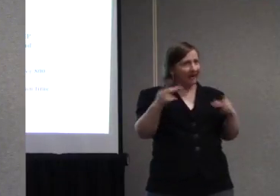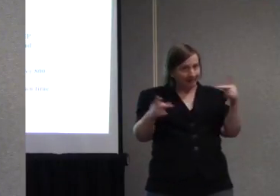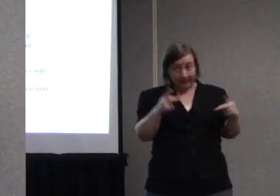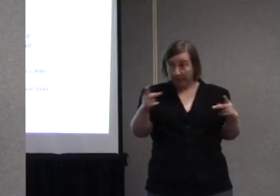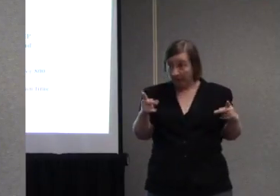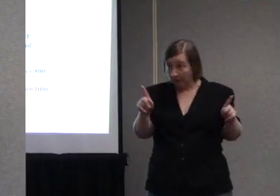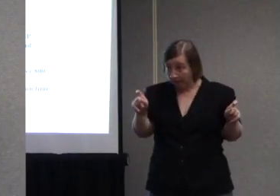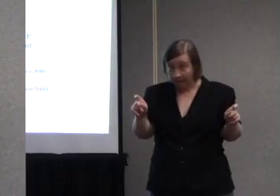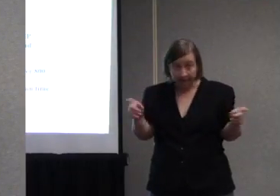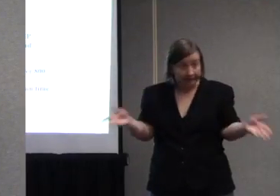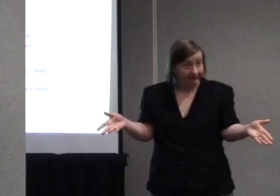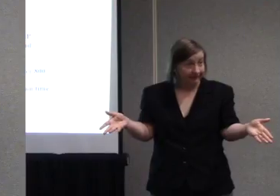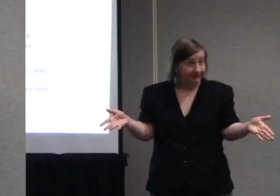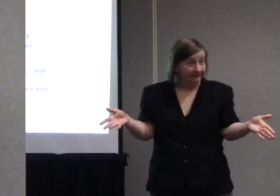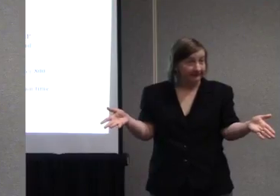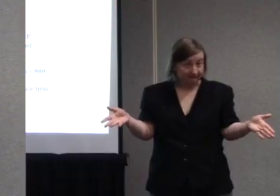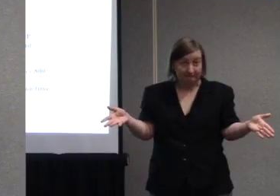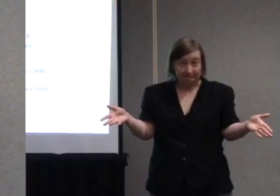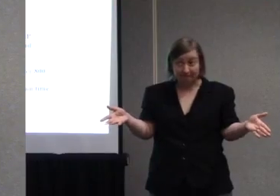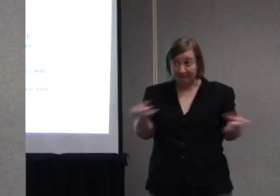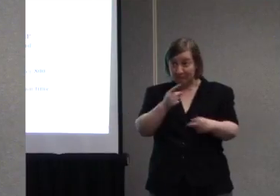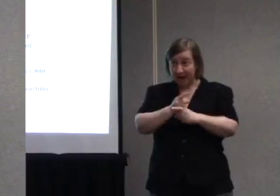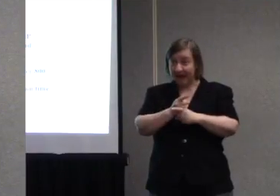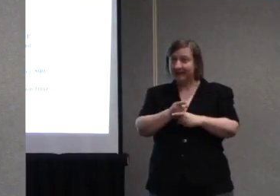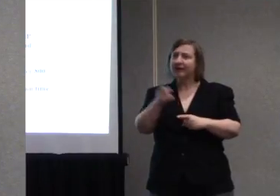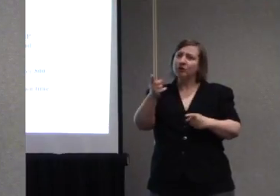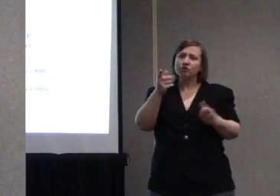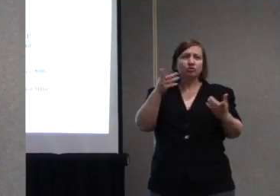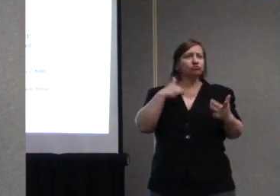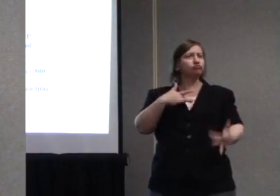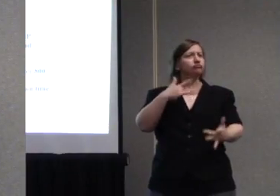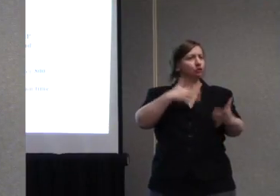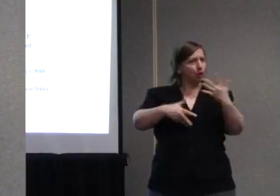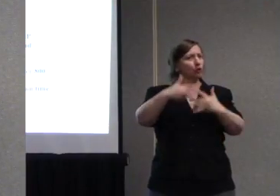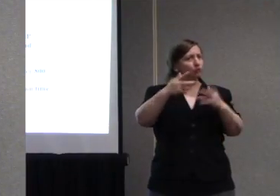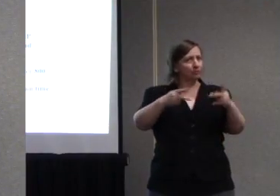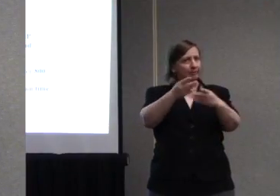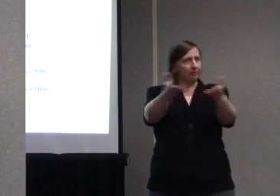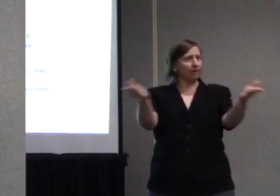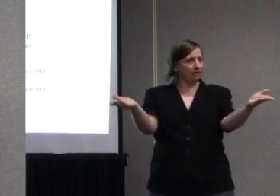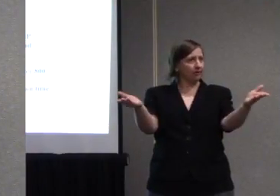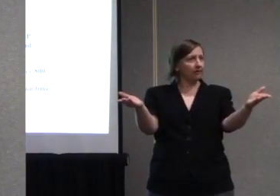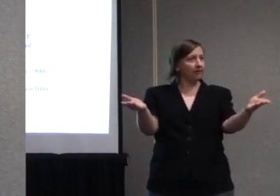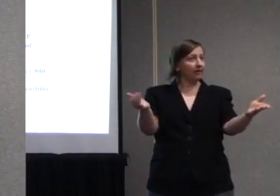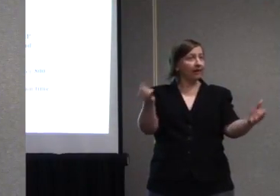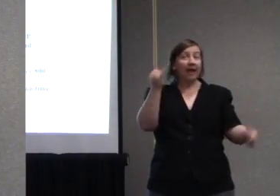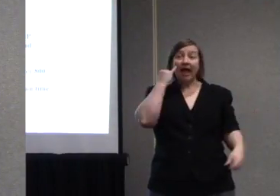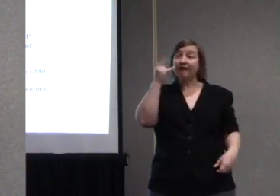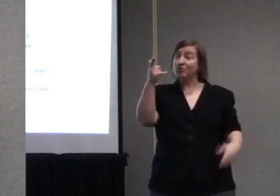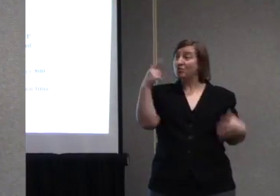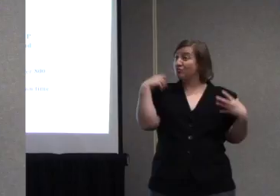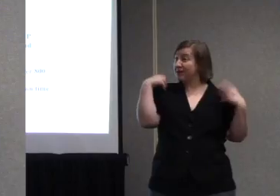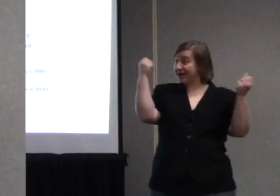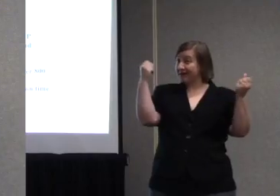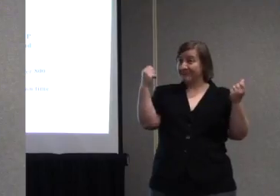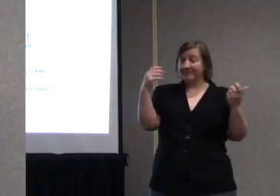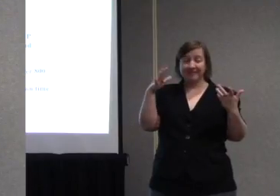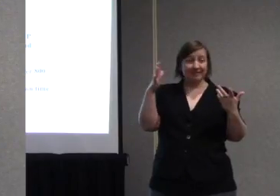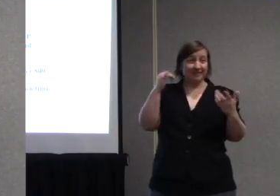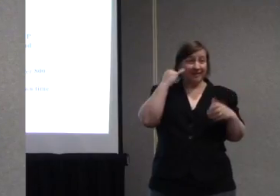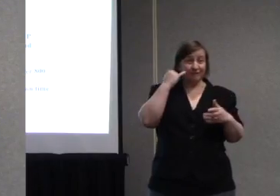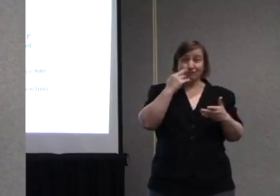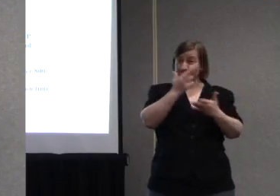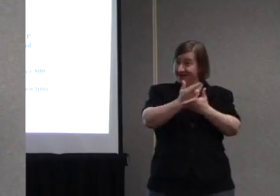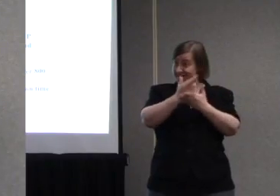You probably like people, am I correct? You probably social. If you're